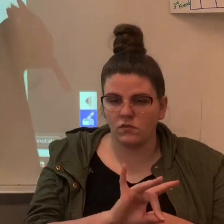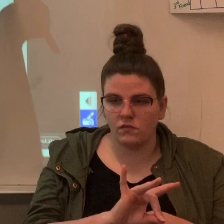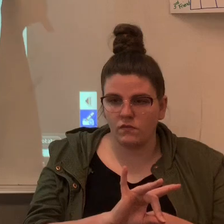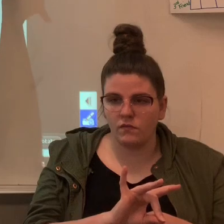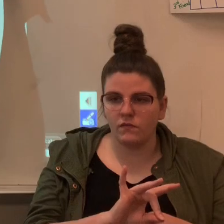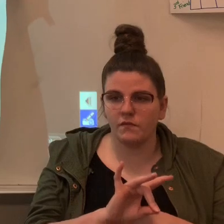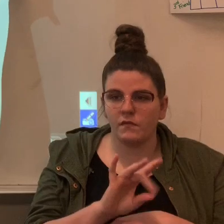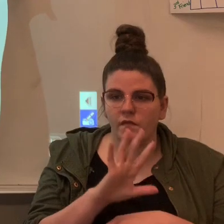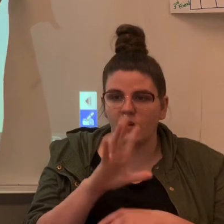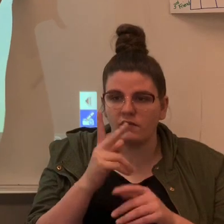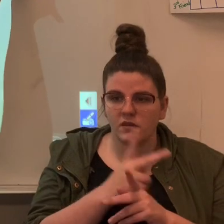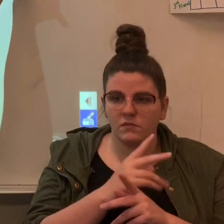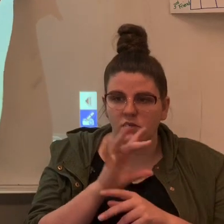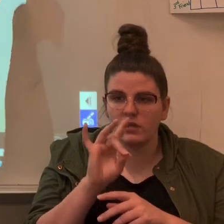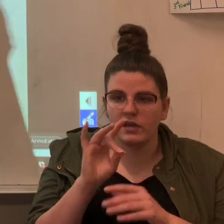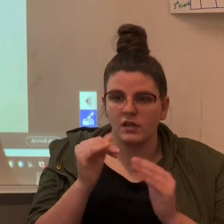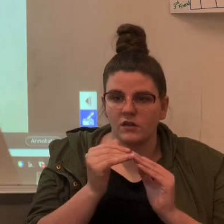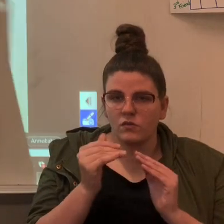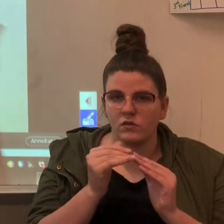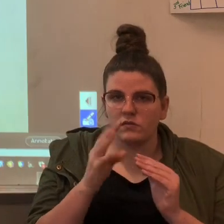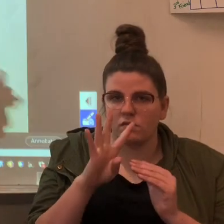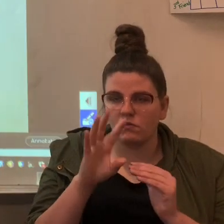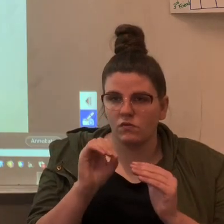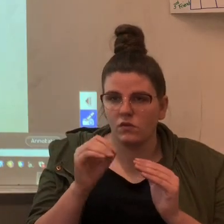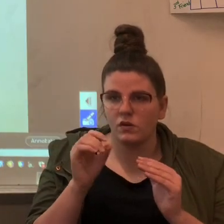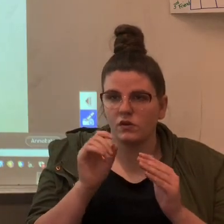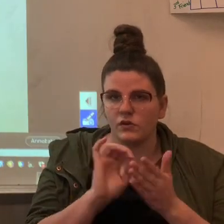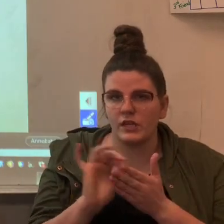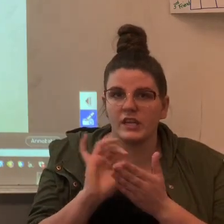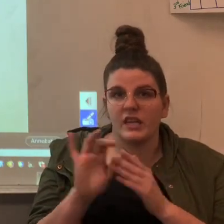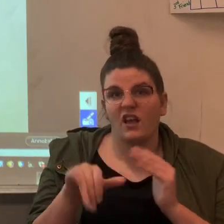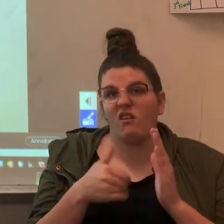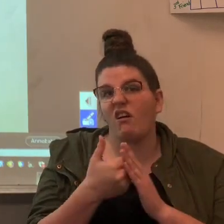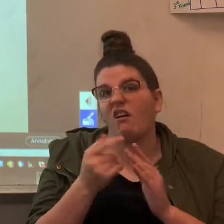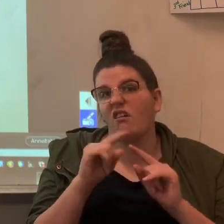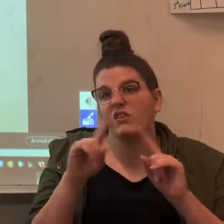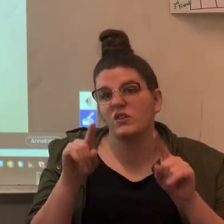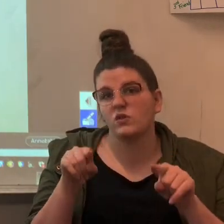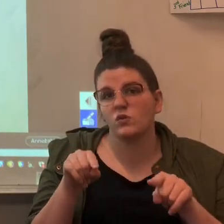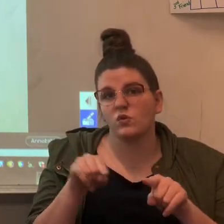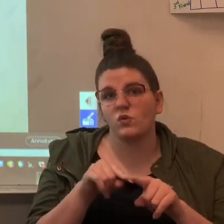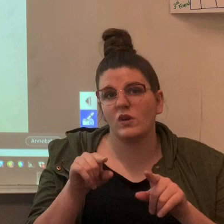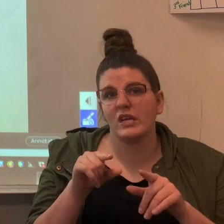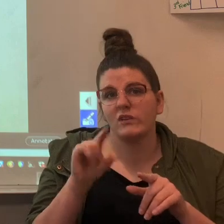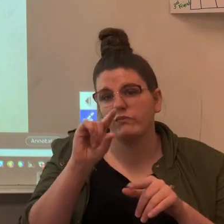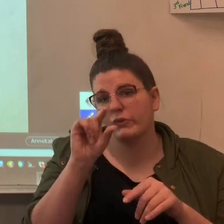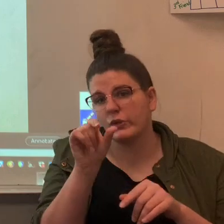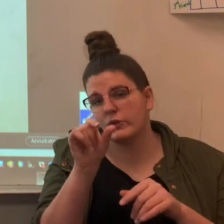5 times 8, which is 40. Or you can count all of those squares to get that exact same answer.